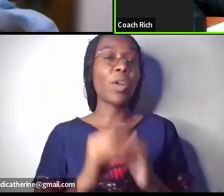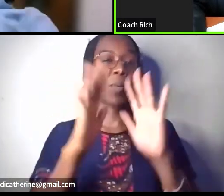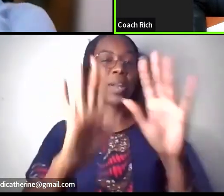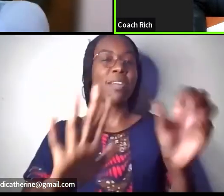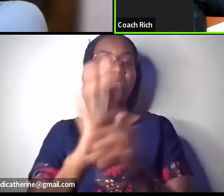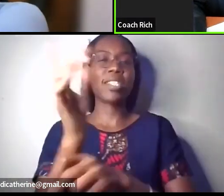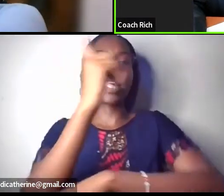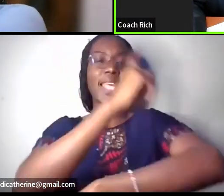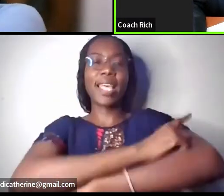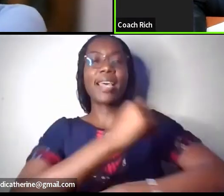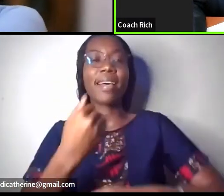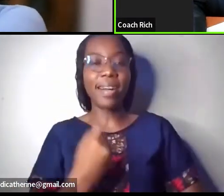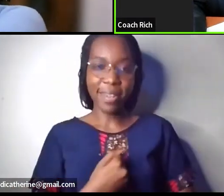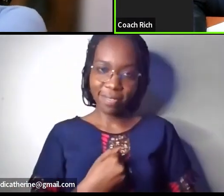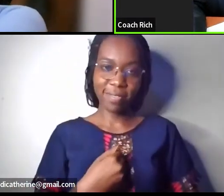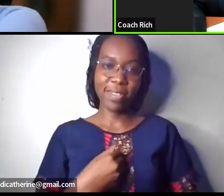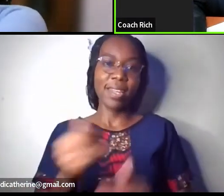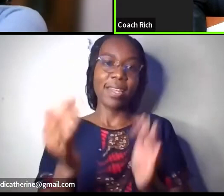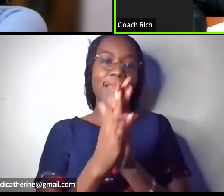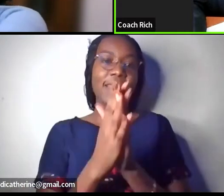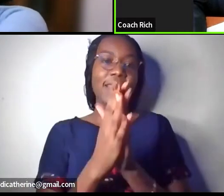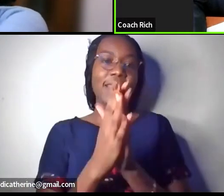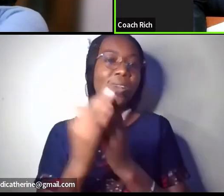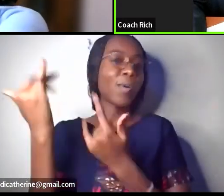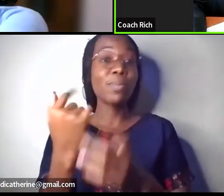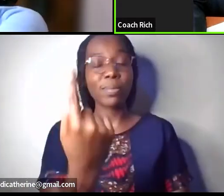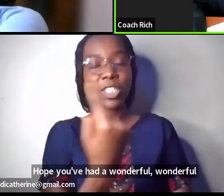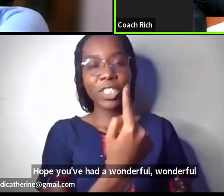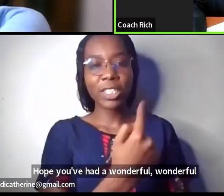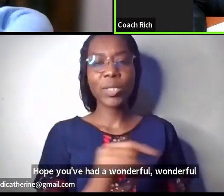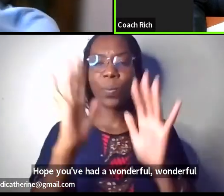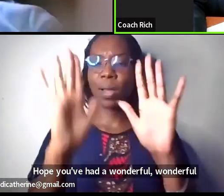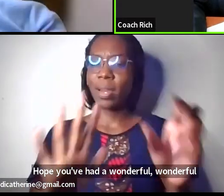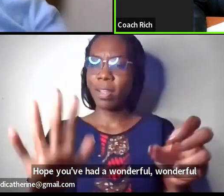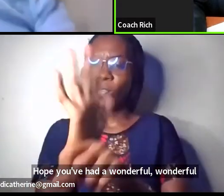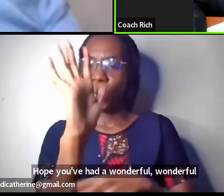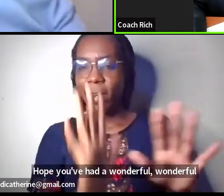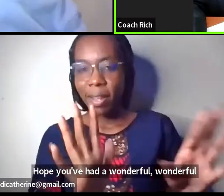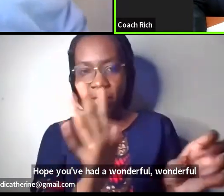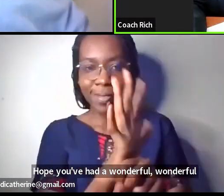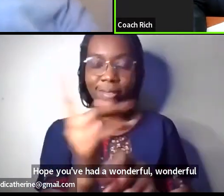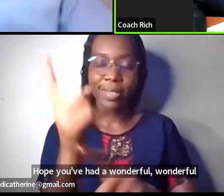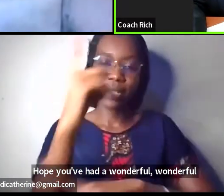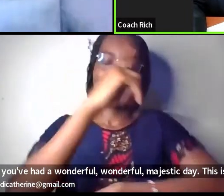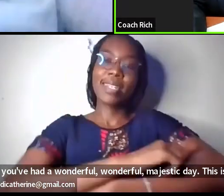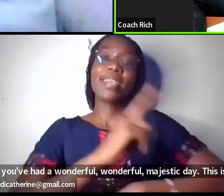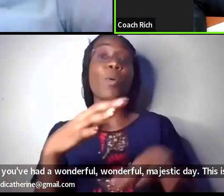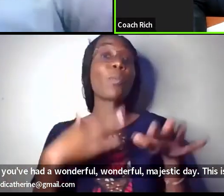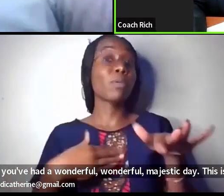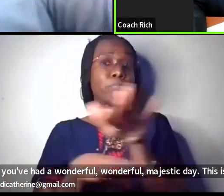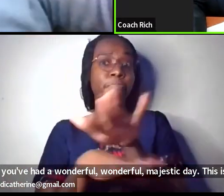doing? We hope you've had a wonderful, wonderful, wonderful, majestic day. This is your co-host,